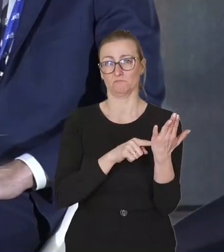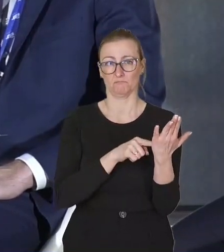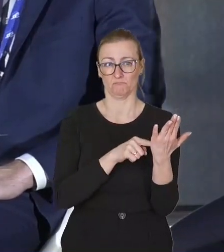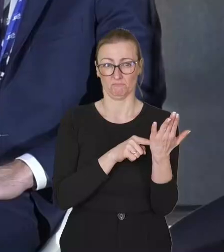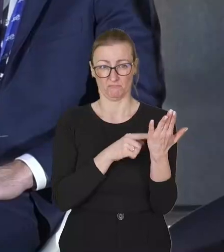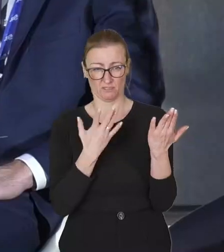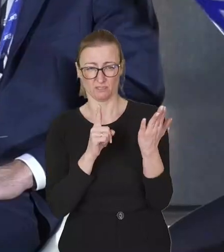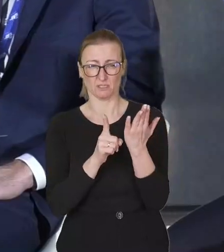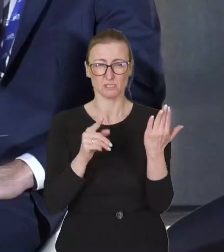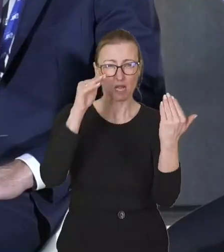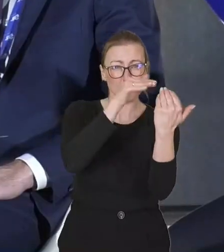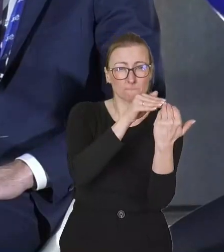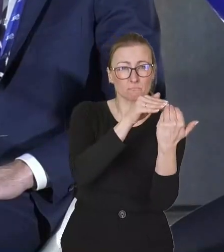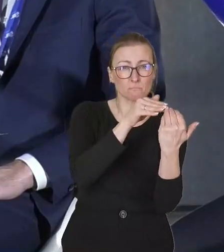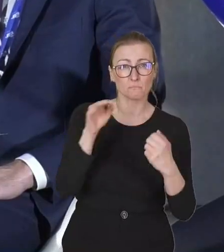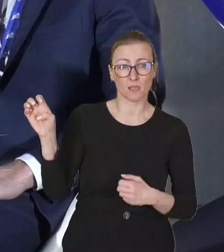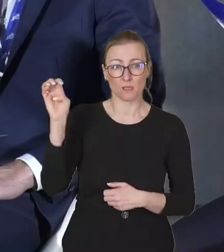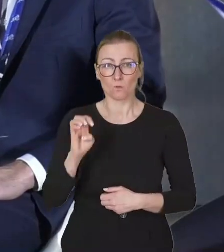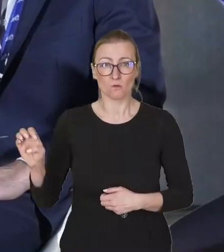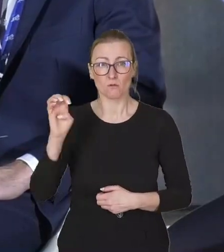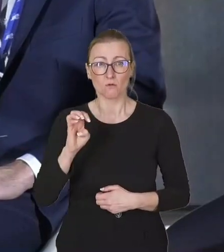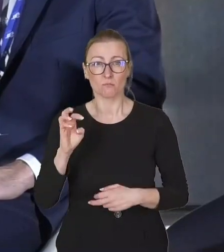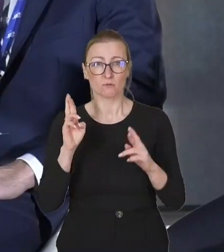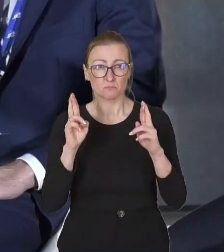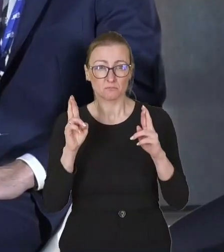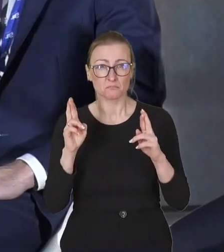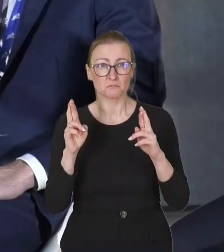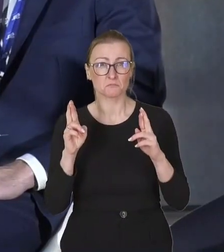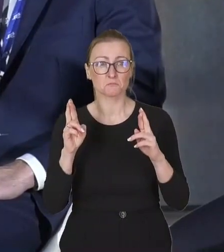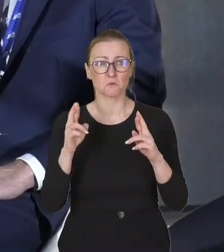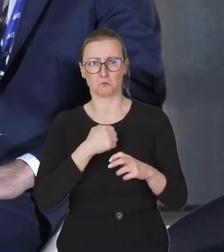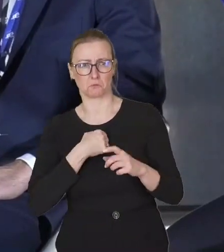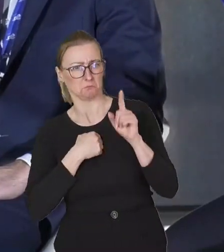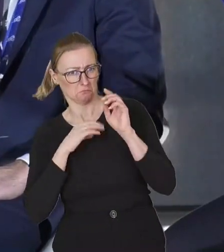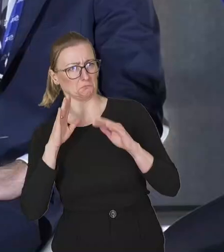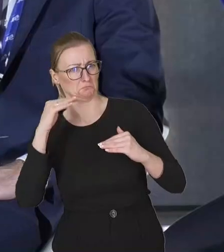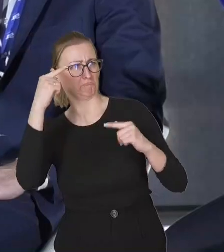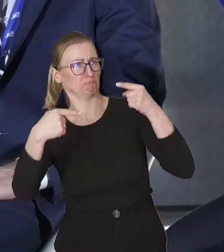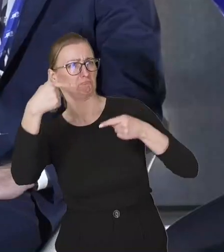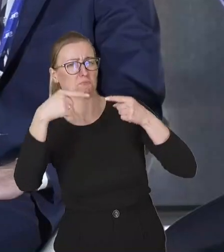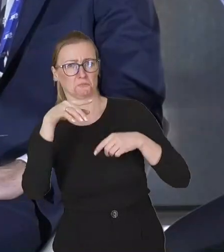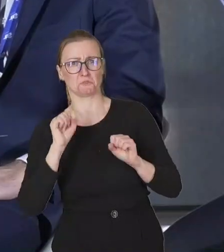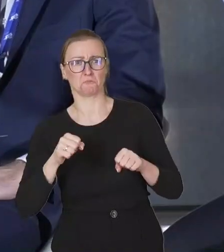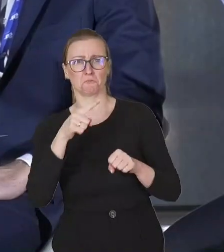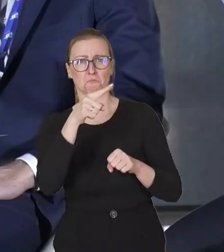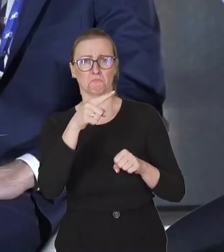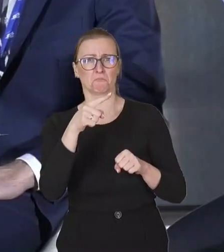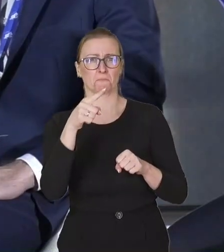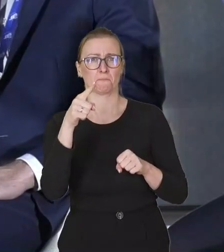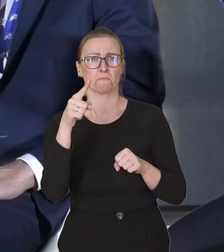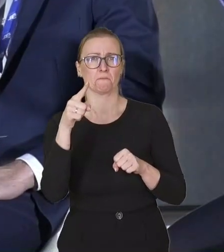could compete with Eindhoven in the Netherlands. Now, I think the more important question is whether Eindhoven could compete